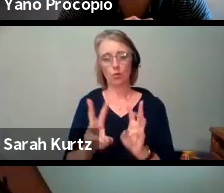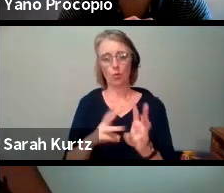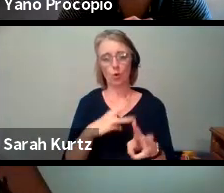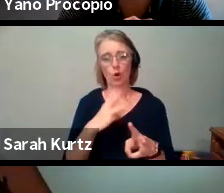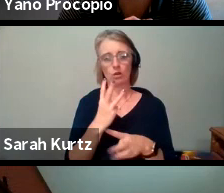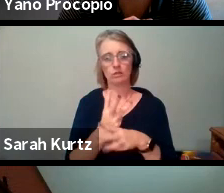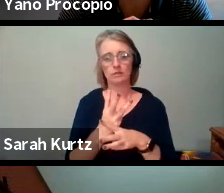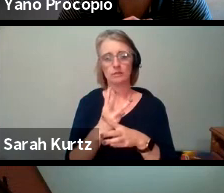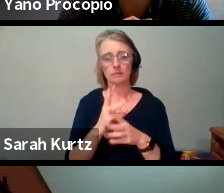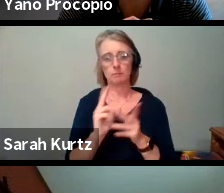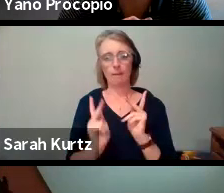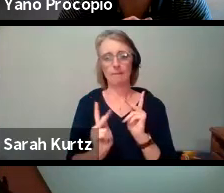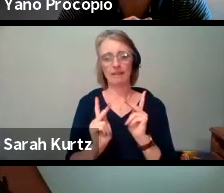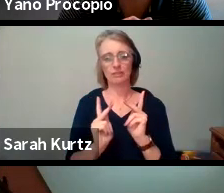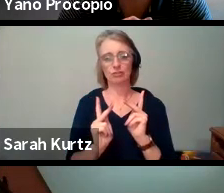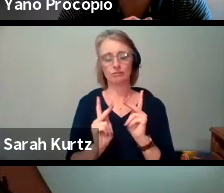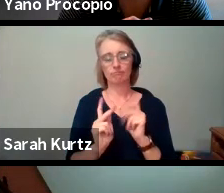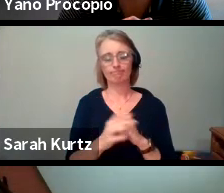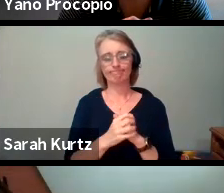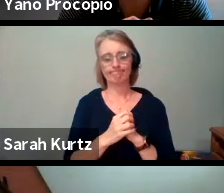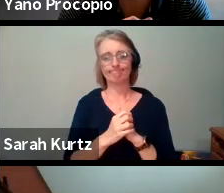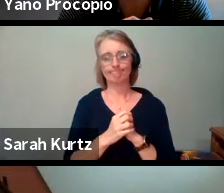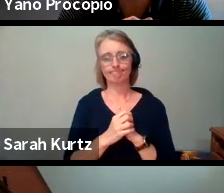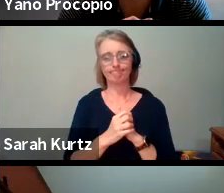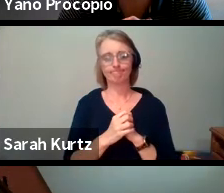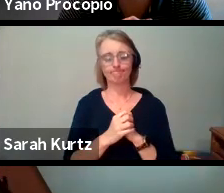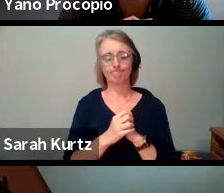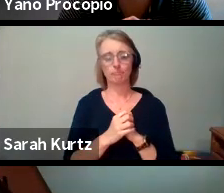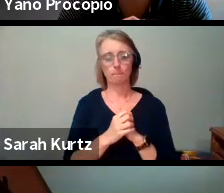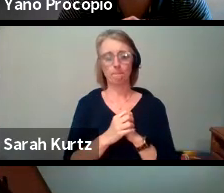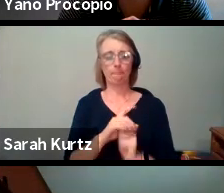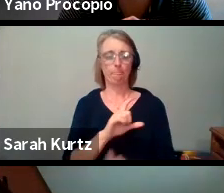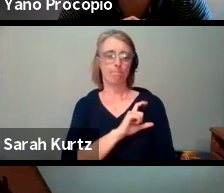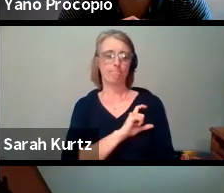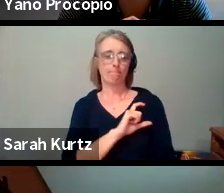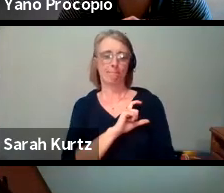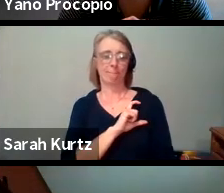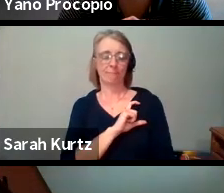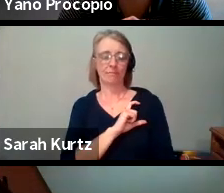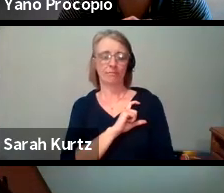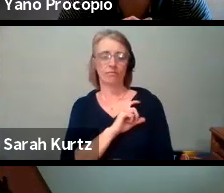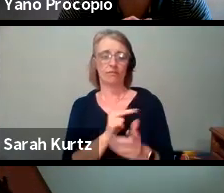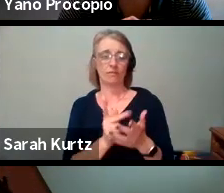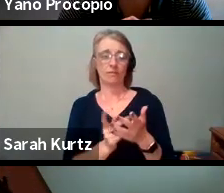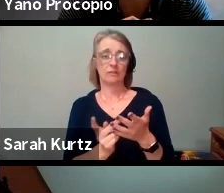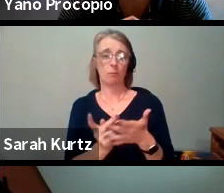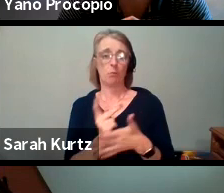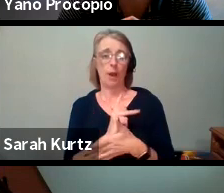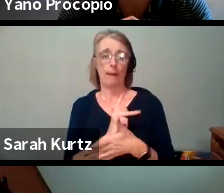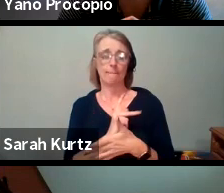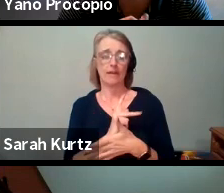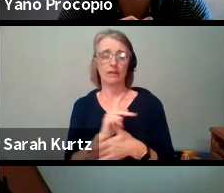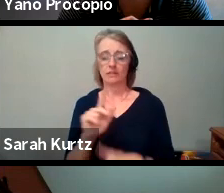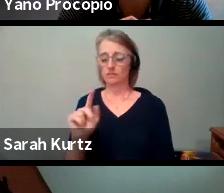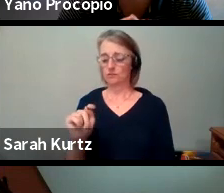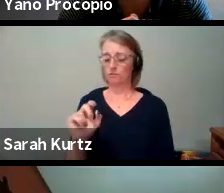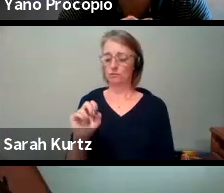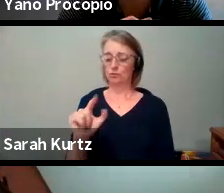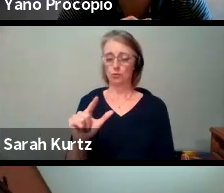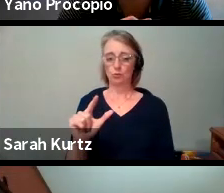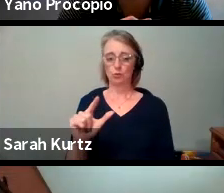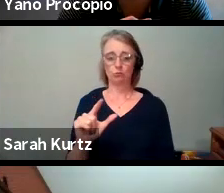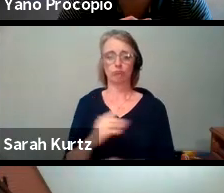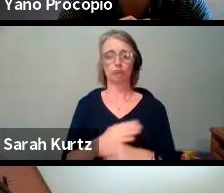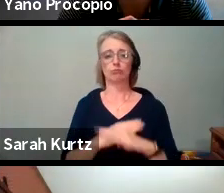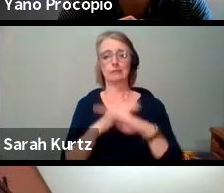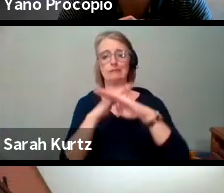population. Mm-hmm. You know, and policing remains the primary tool of the state to protect